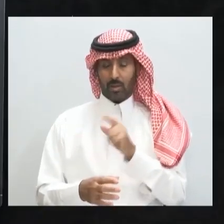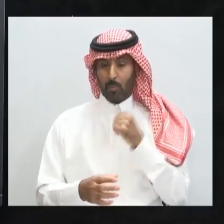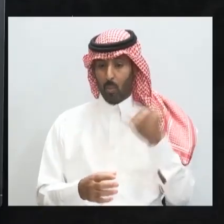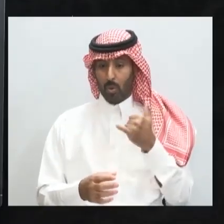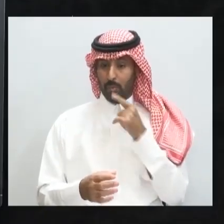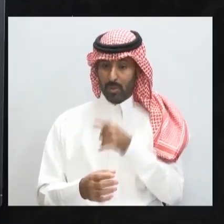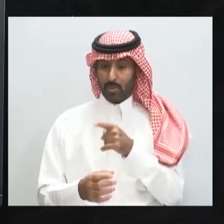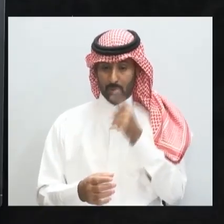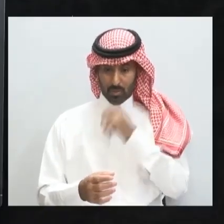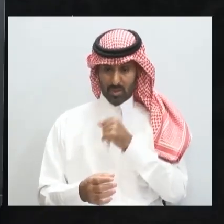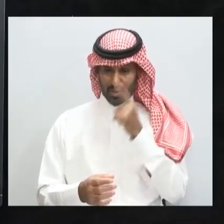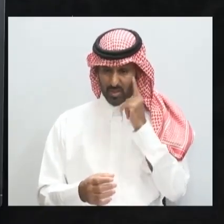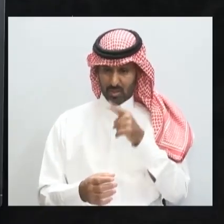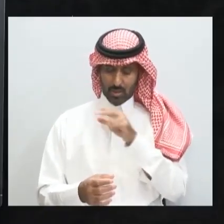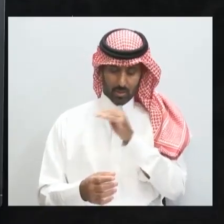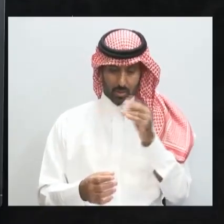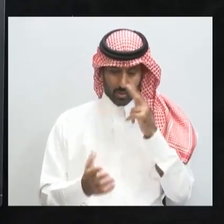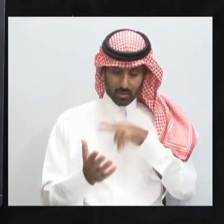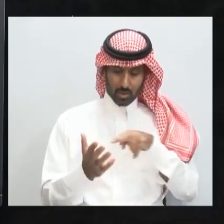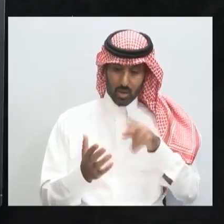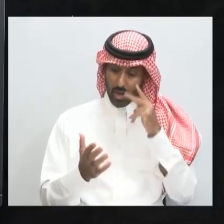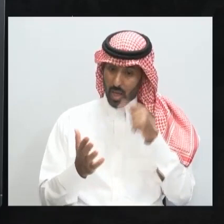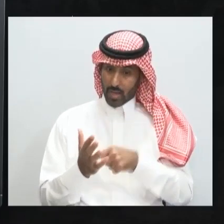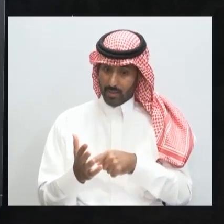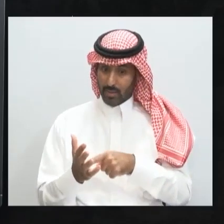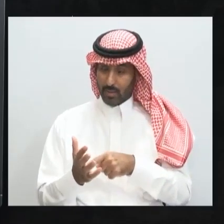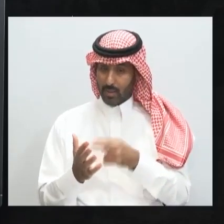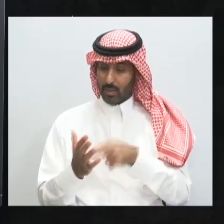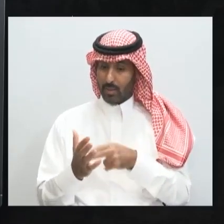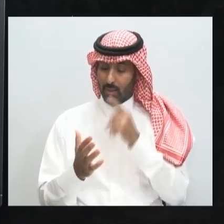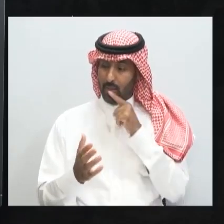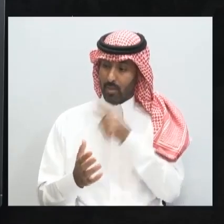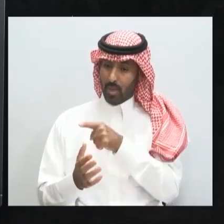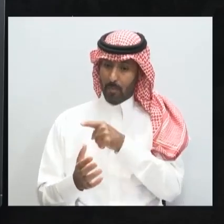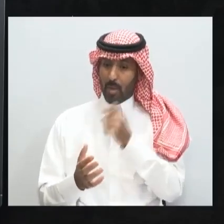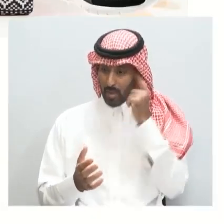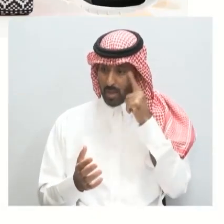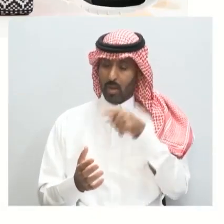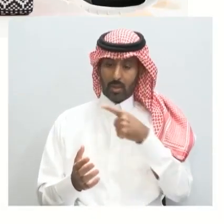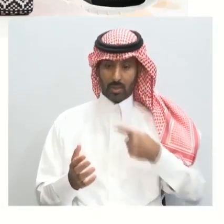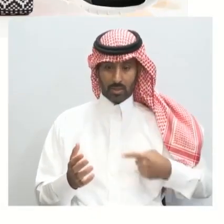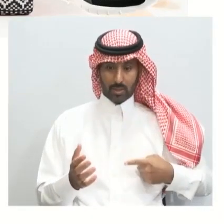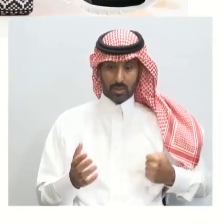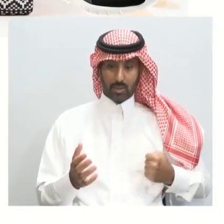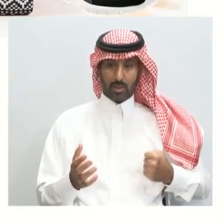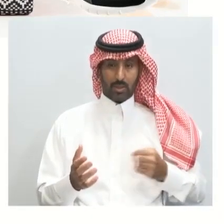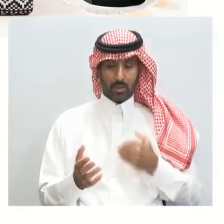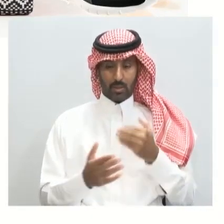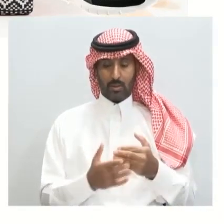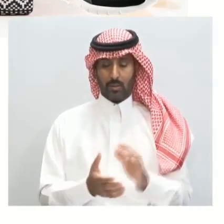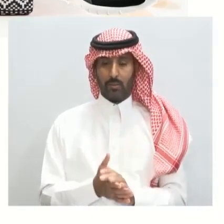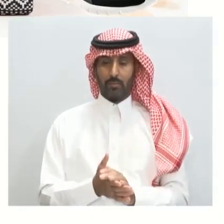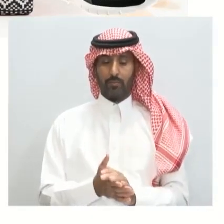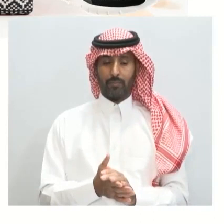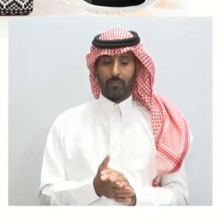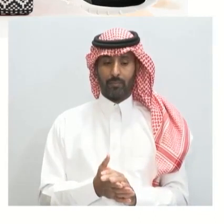point that you must read the sentence to the very end. Now from the pronoun them, I can decide that my answer is going to be